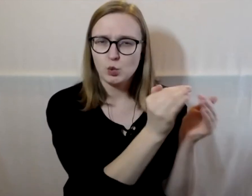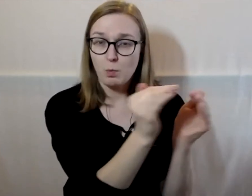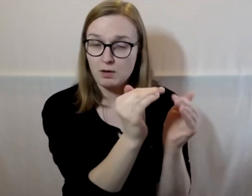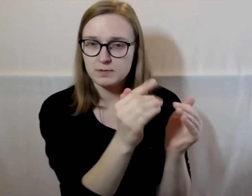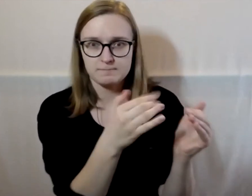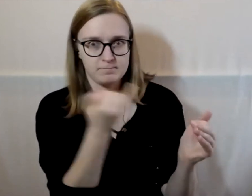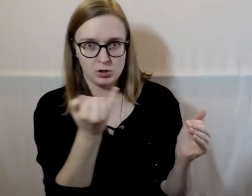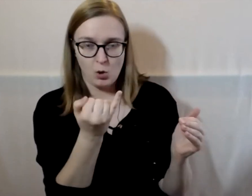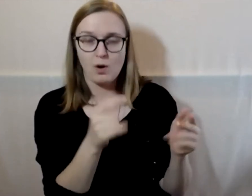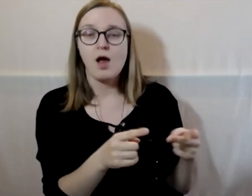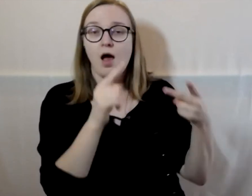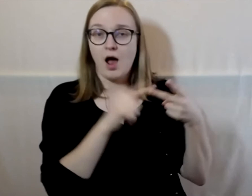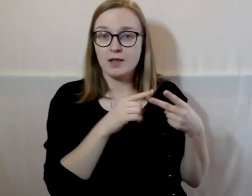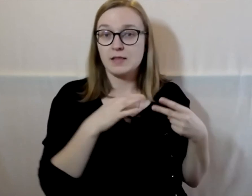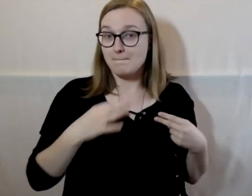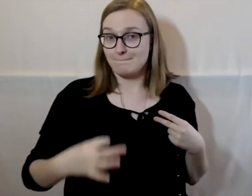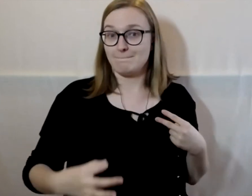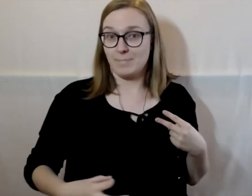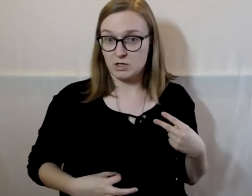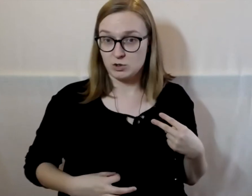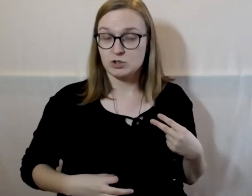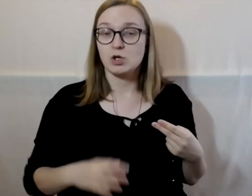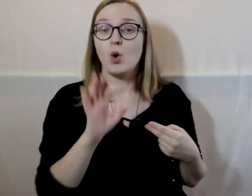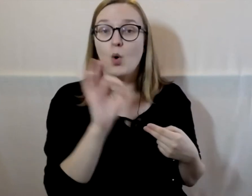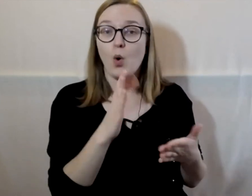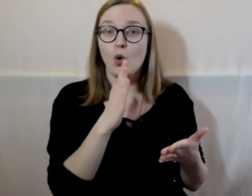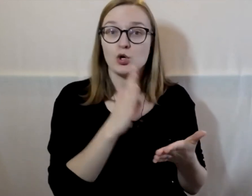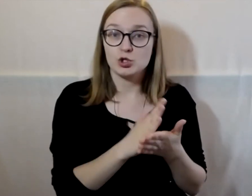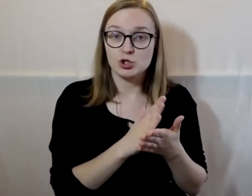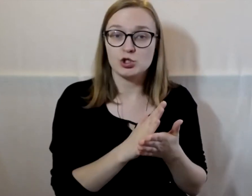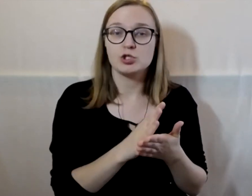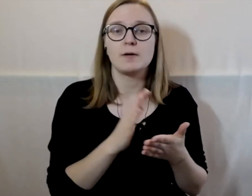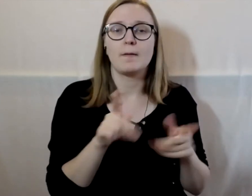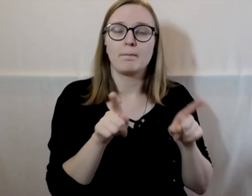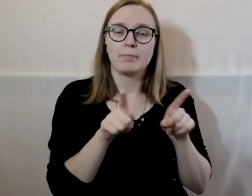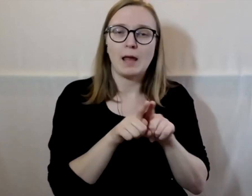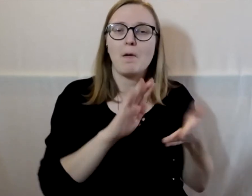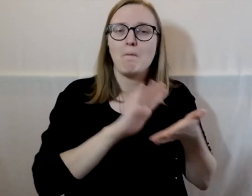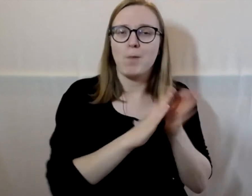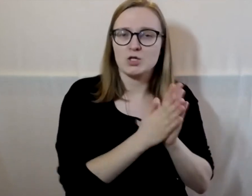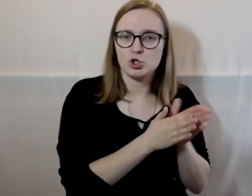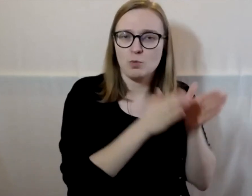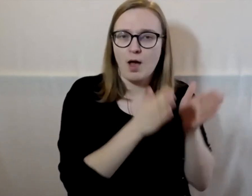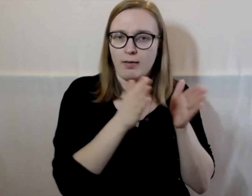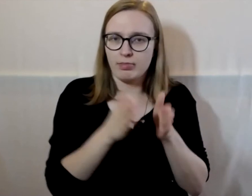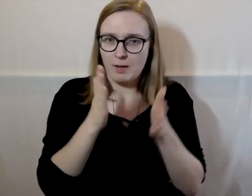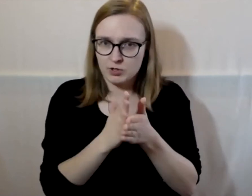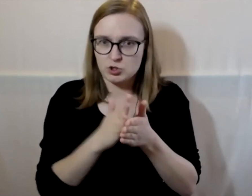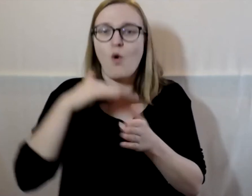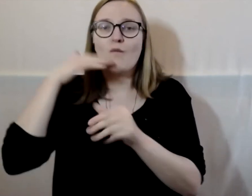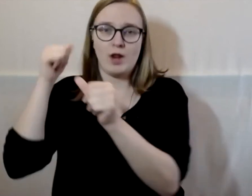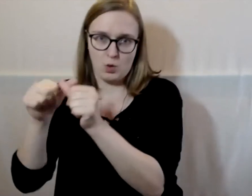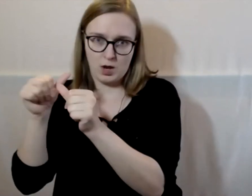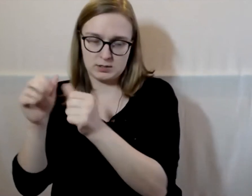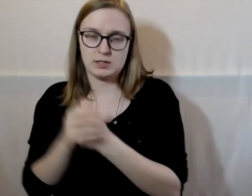when a child has to complete successfully several stages before going to the final exam. And we chose Ireland for its